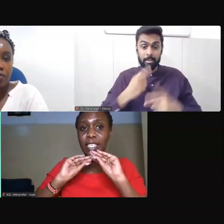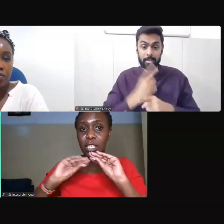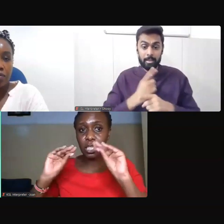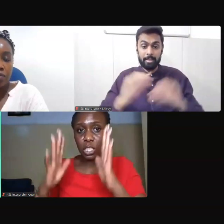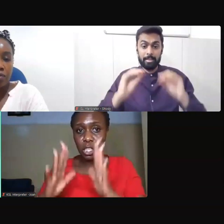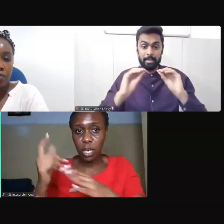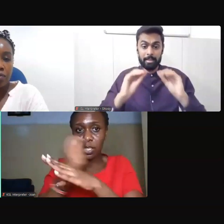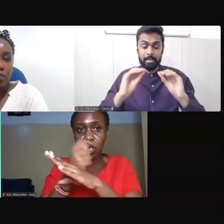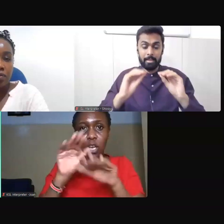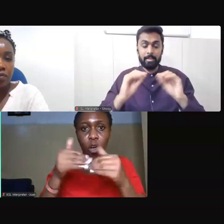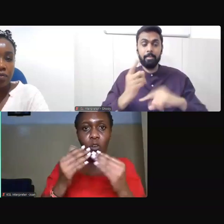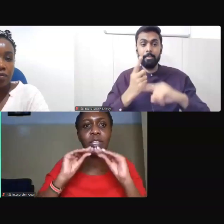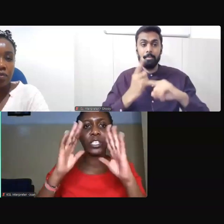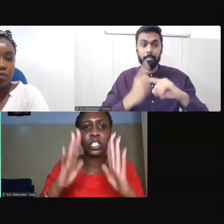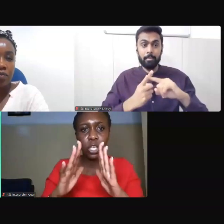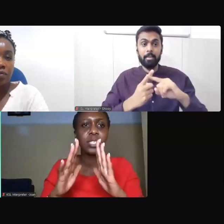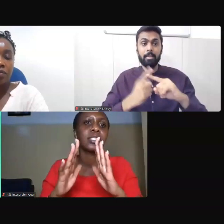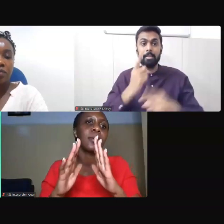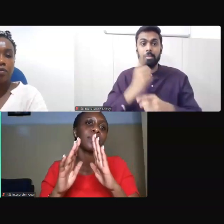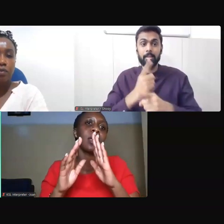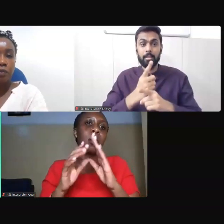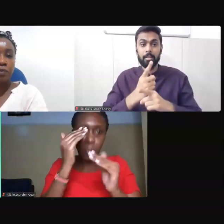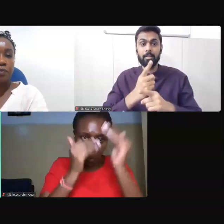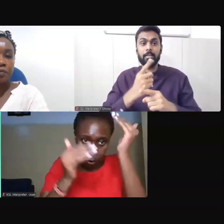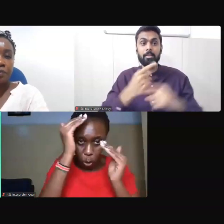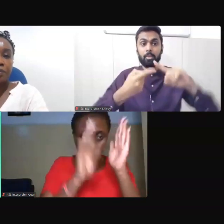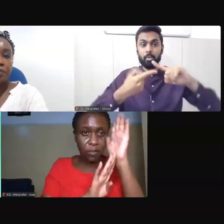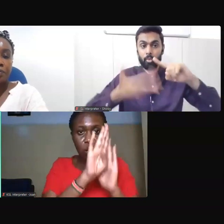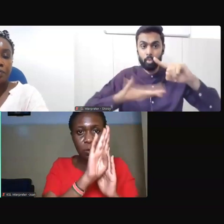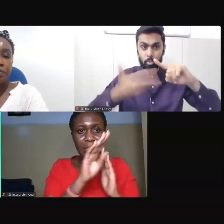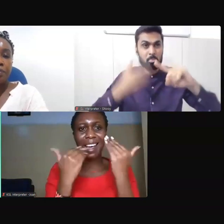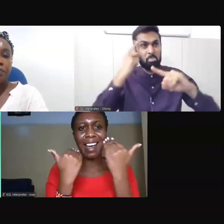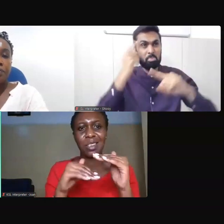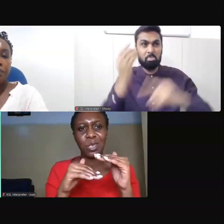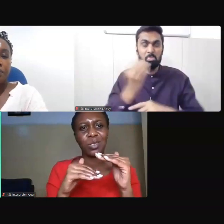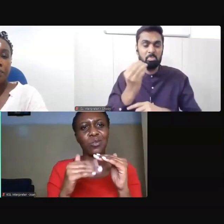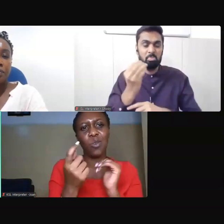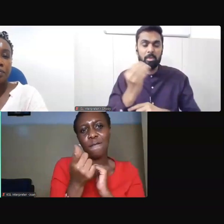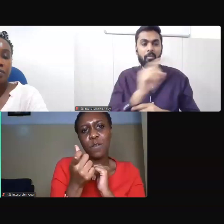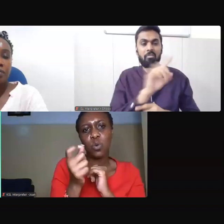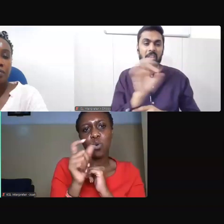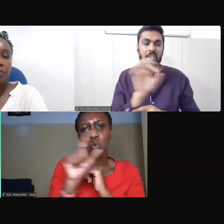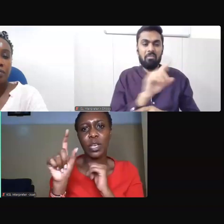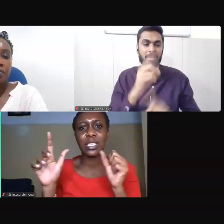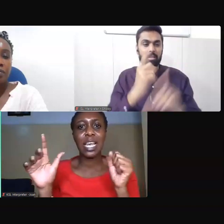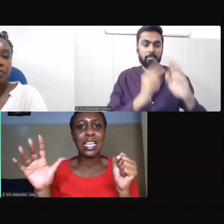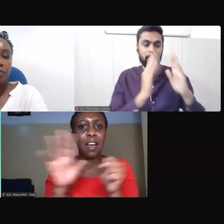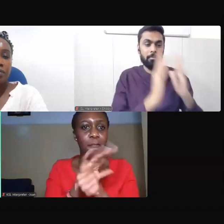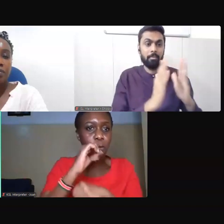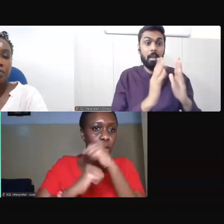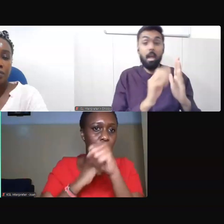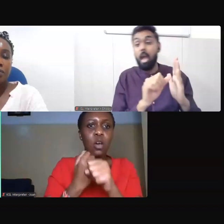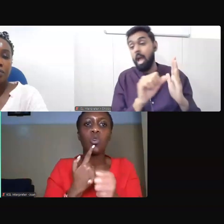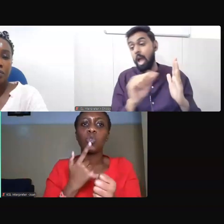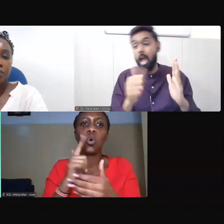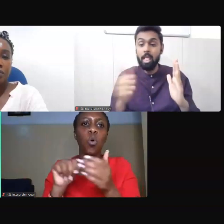professional development sessions are limited to a few weeks total per year. So what other avenues